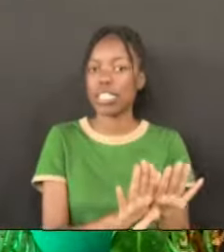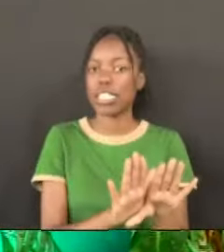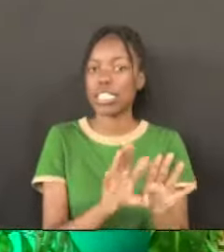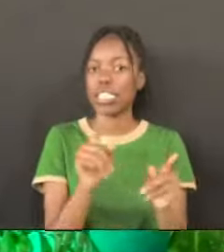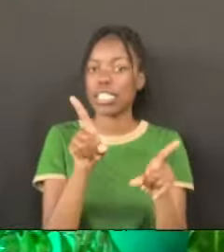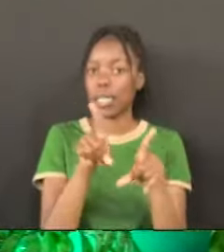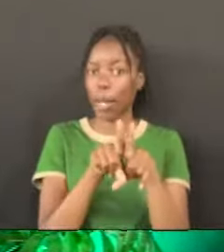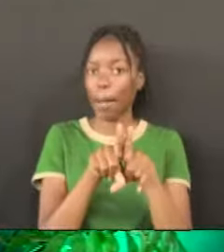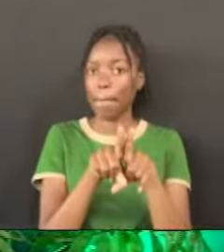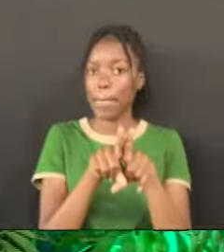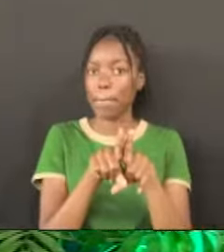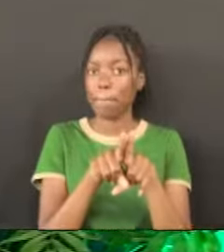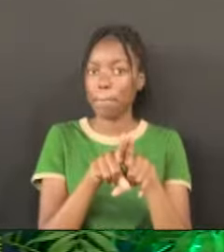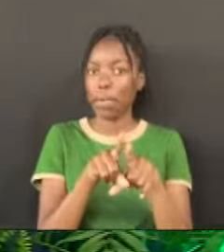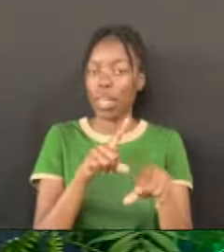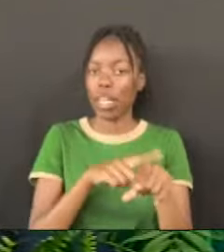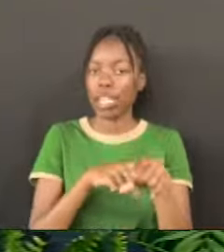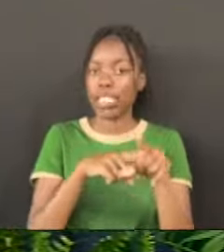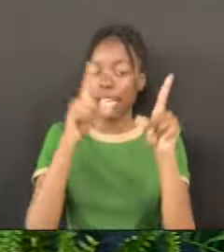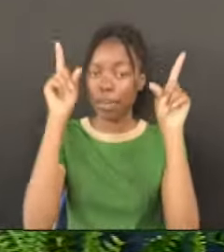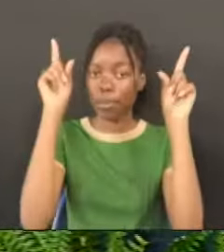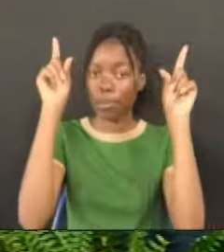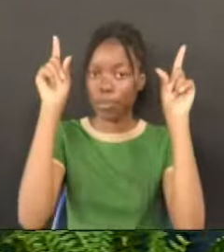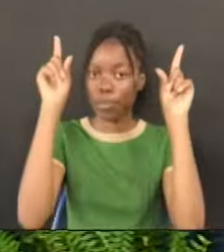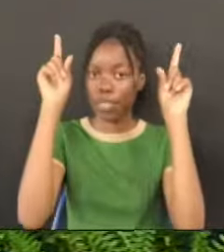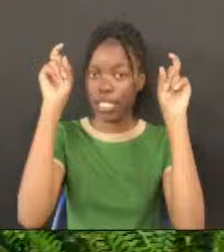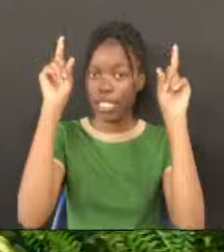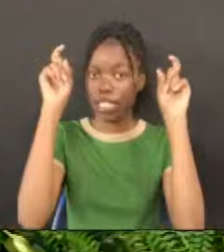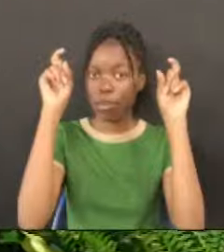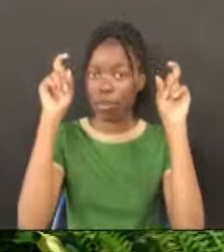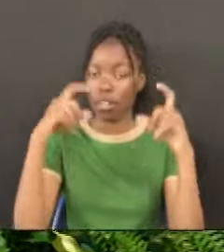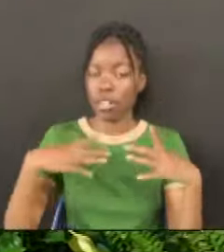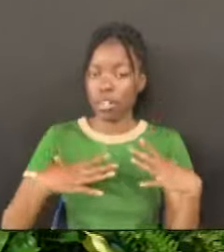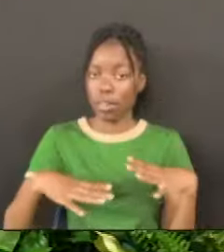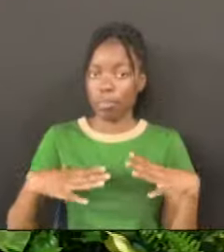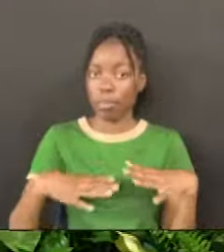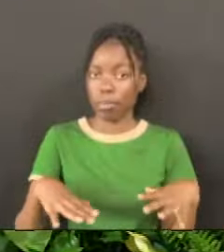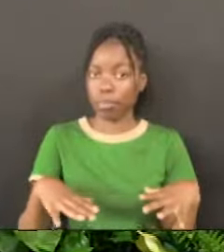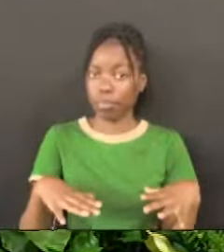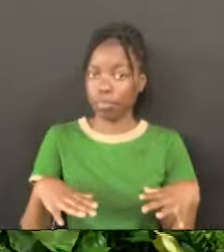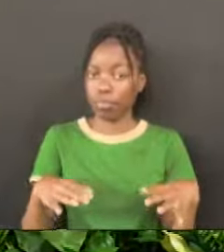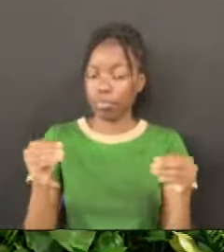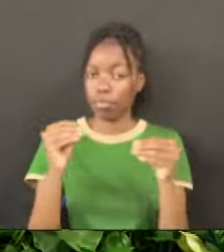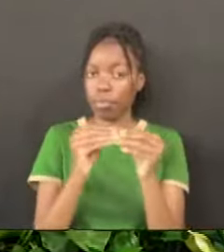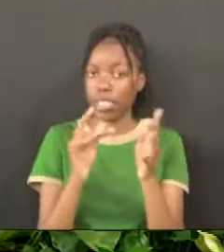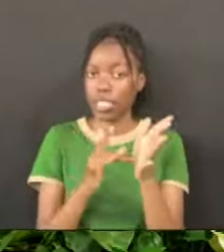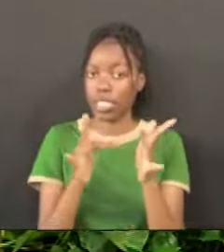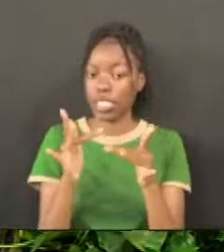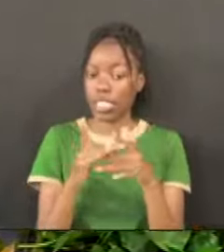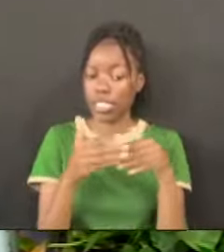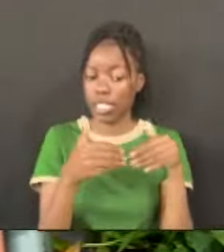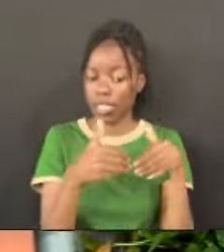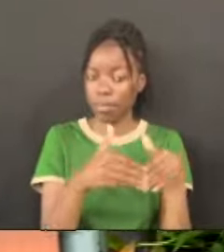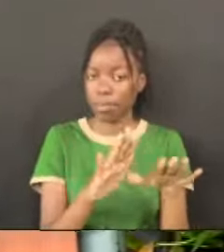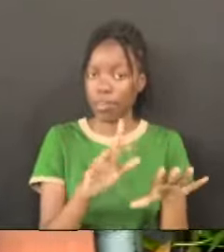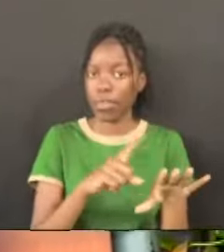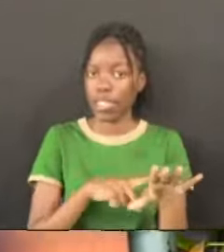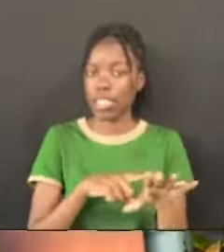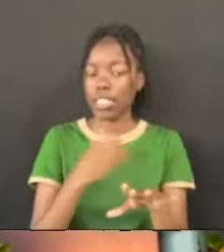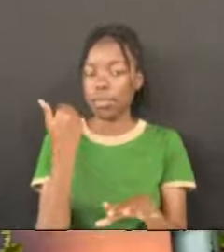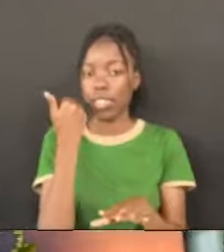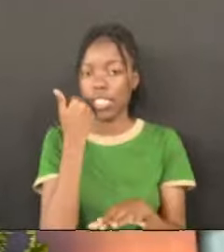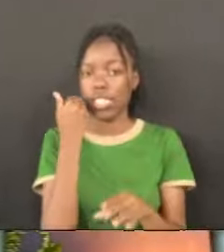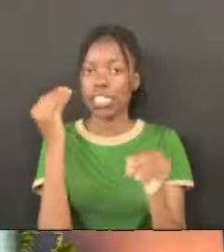When the demon-possessed people met with Jesus, the demons were casted away. When the sick met